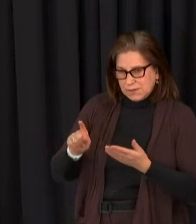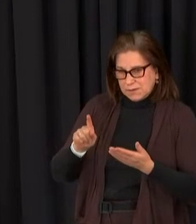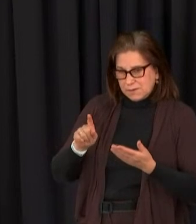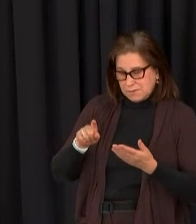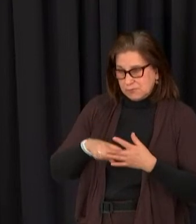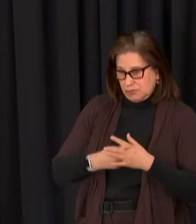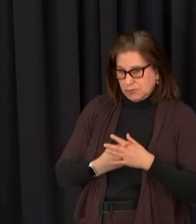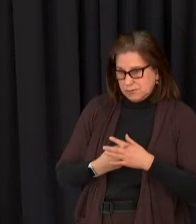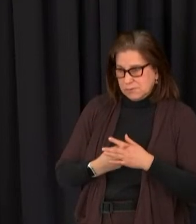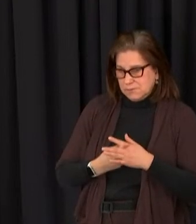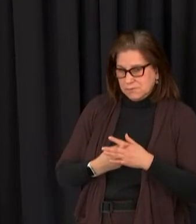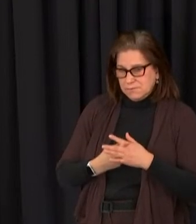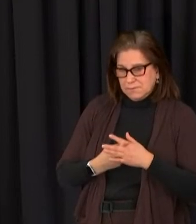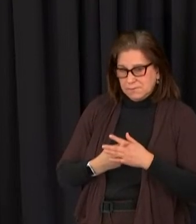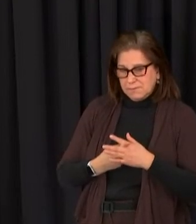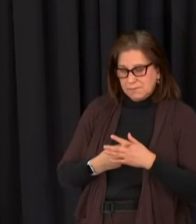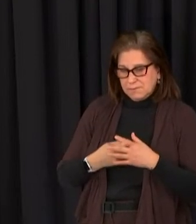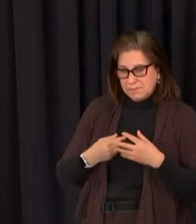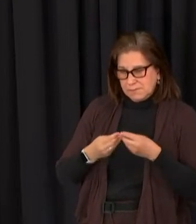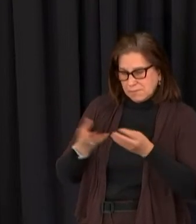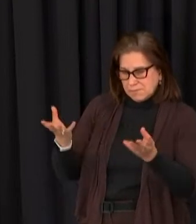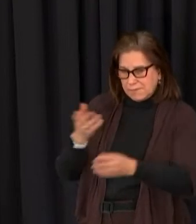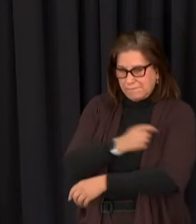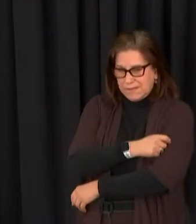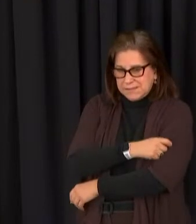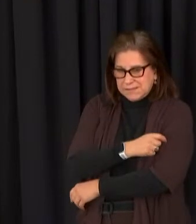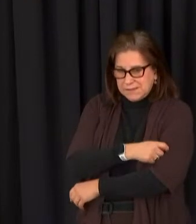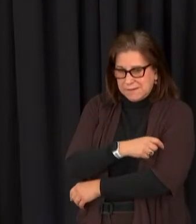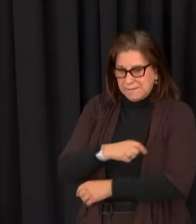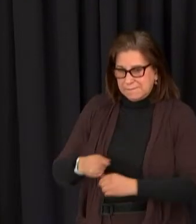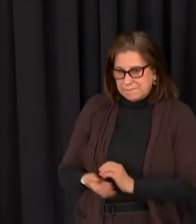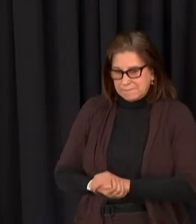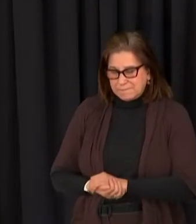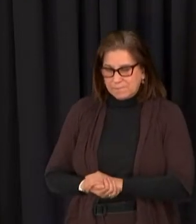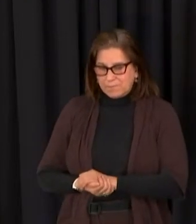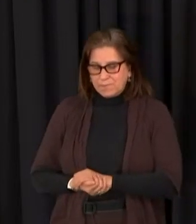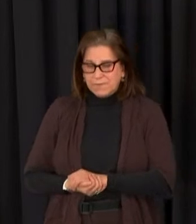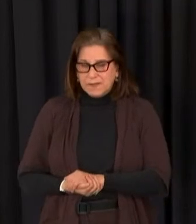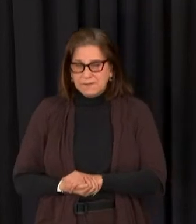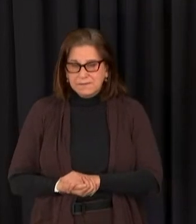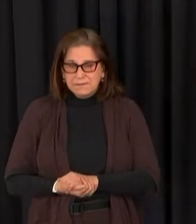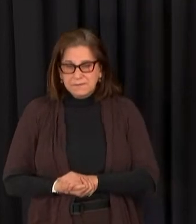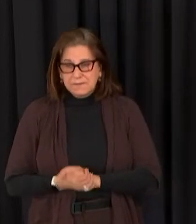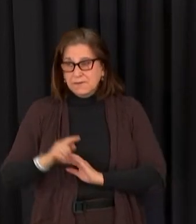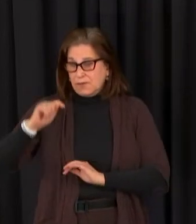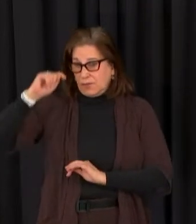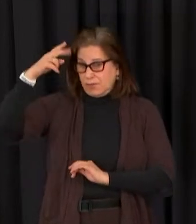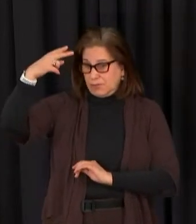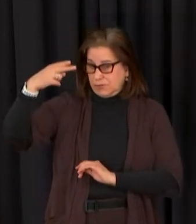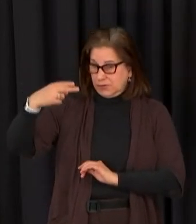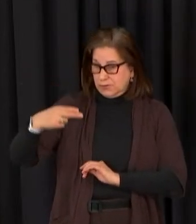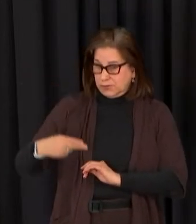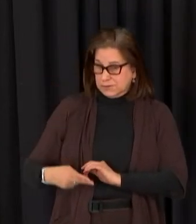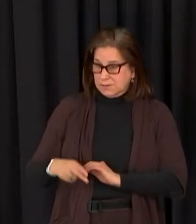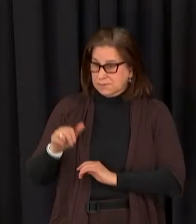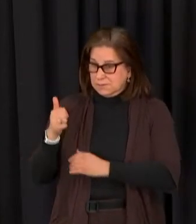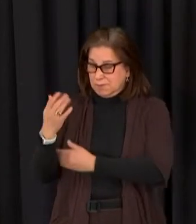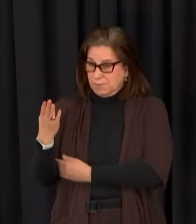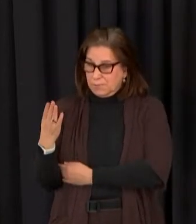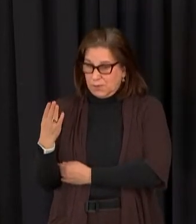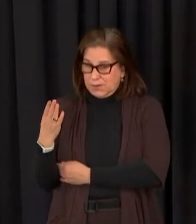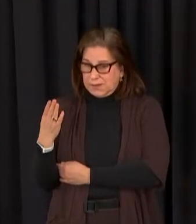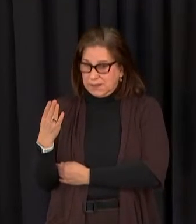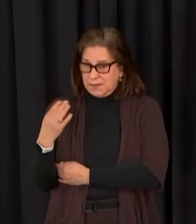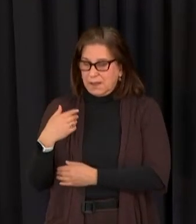launch, there will be this cadence. Thursdays by 10 a.m., invitations will be sent